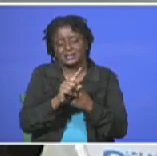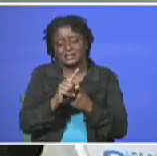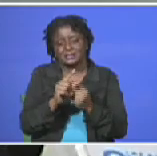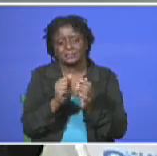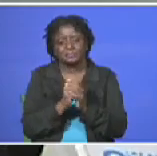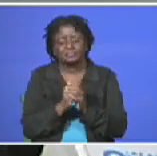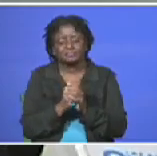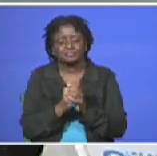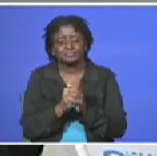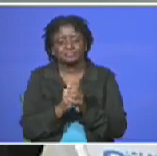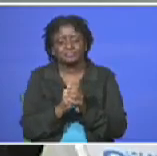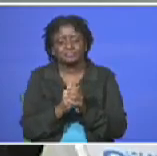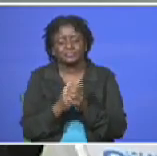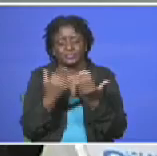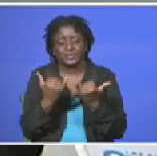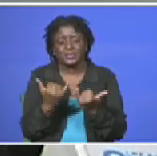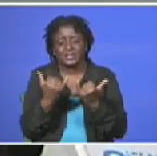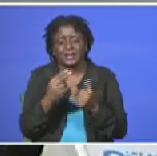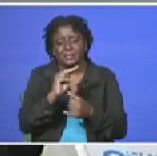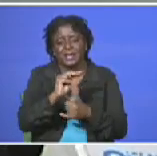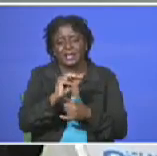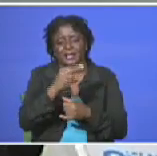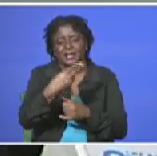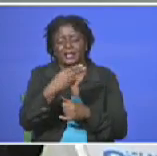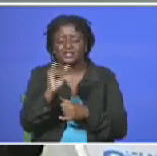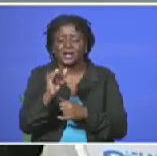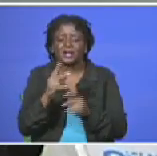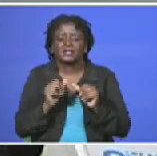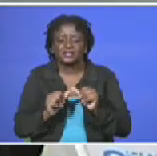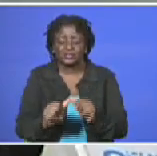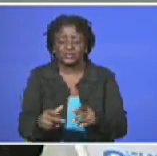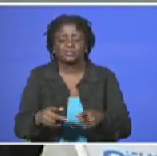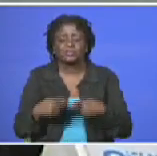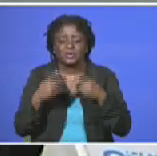reconsidered. In the meantime, N.H.I. continues to provide primary